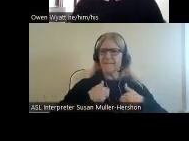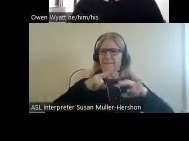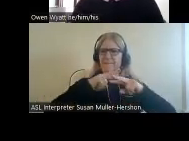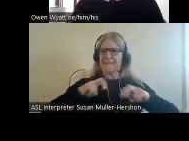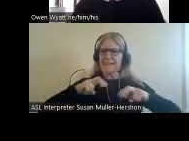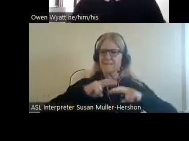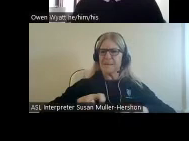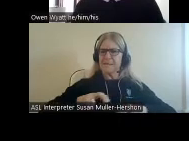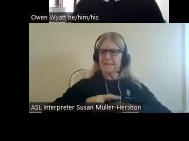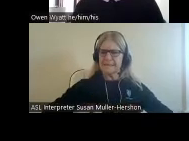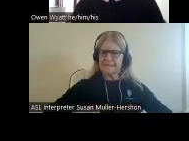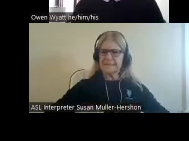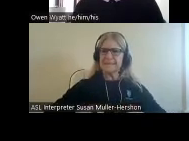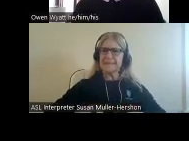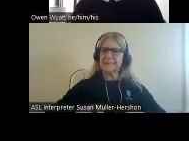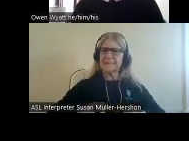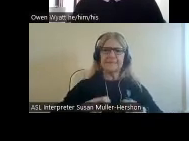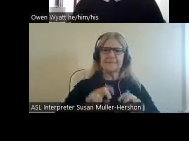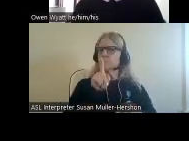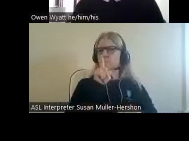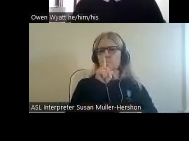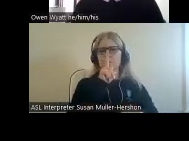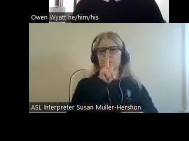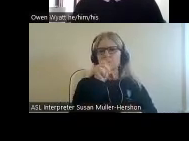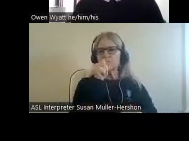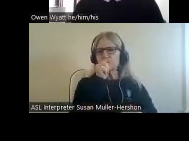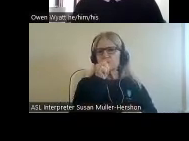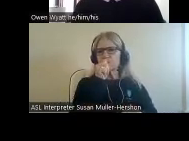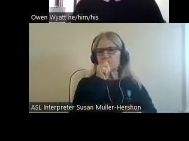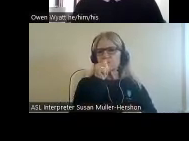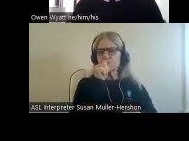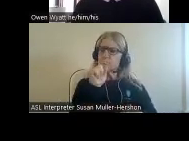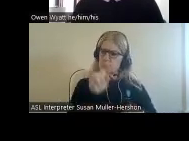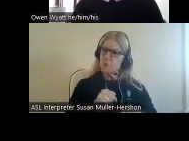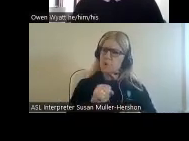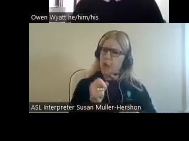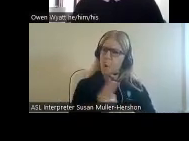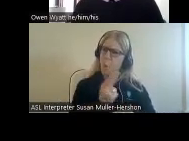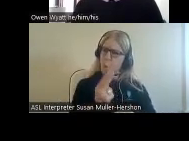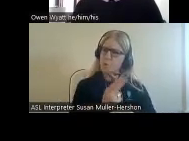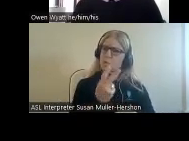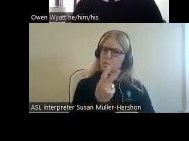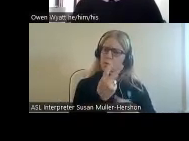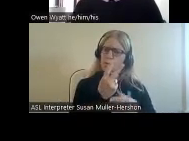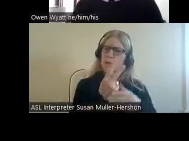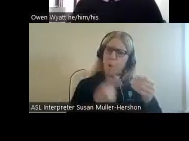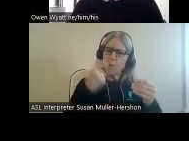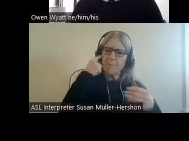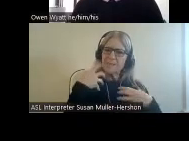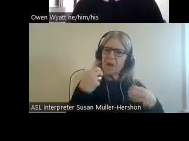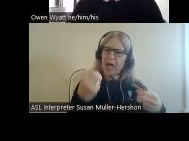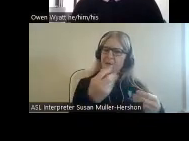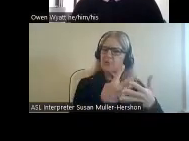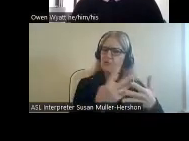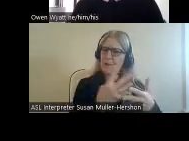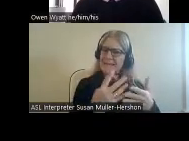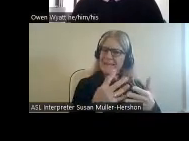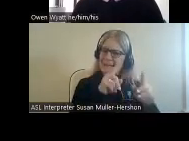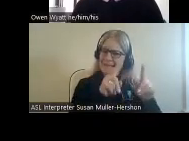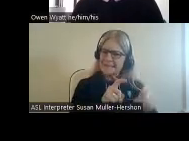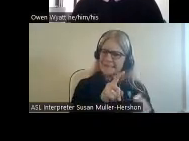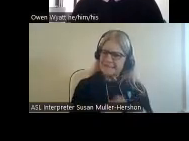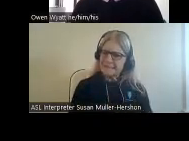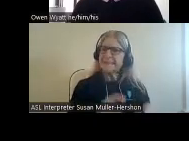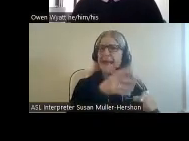self-assessments, anonymous self-assessments that are available to you, where you can access both mental health screening as well